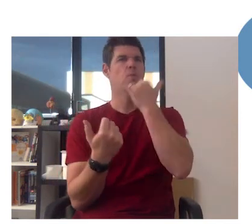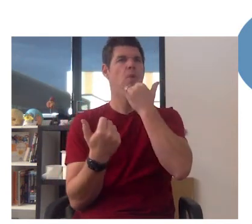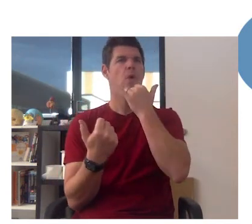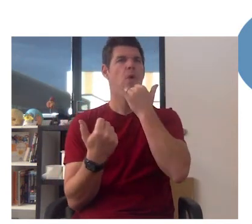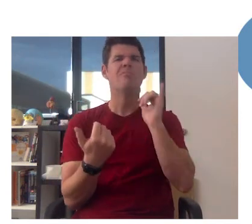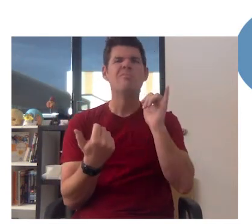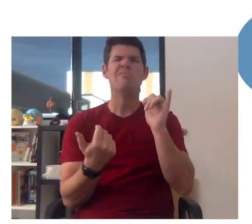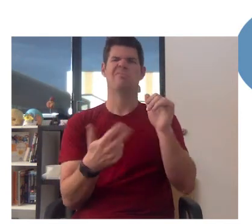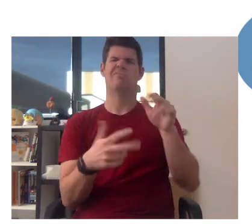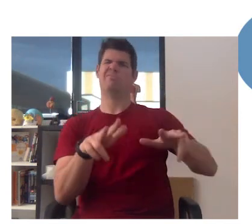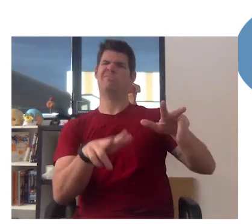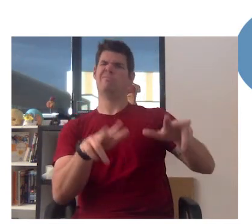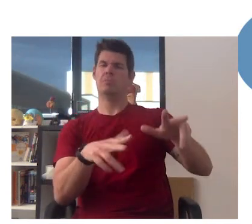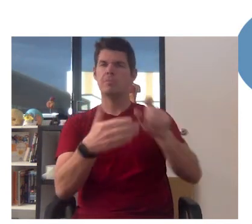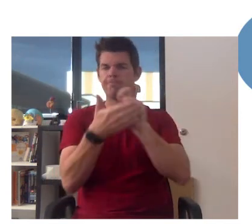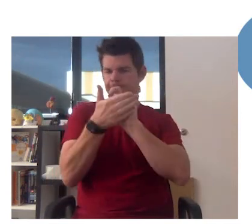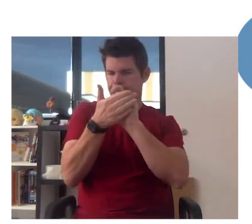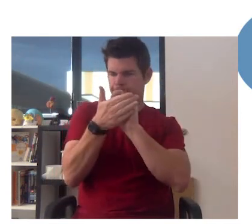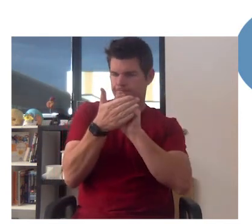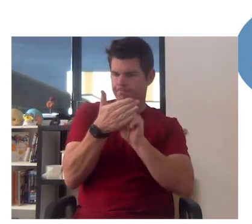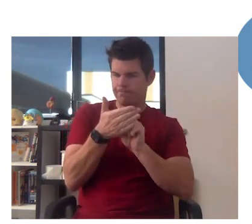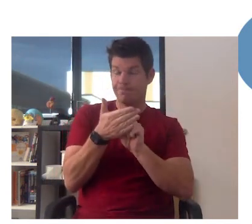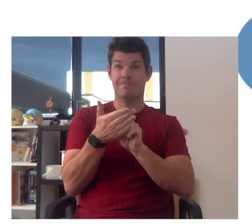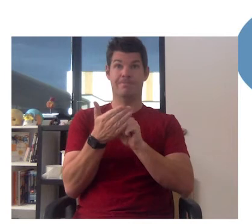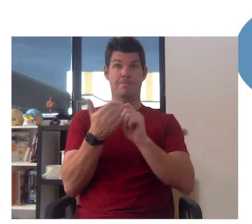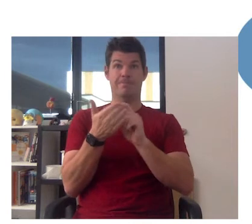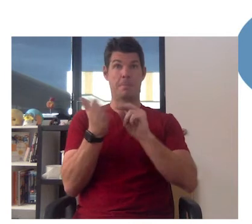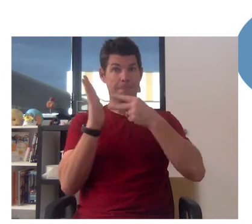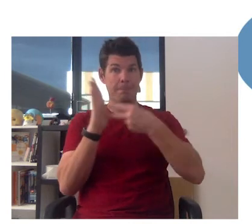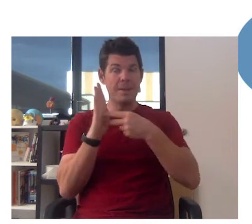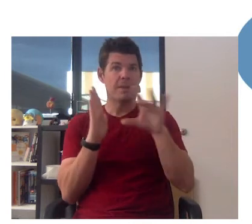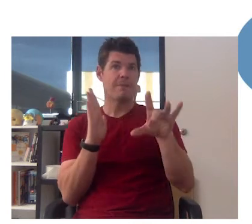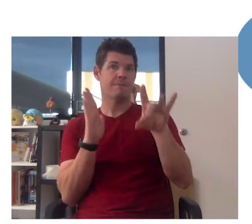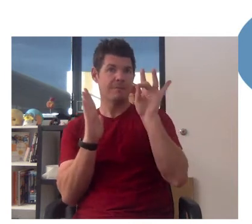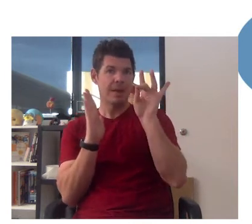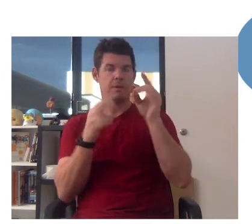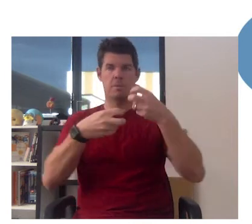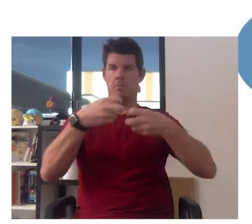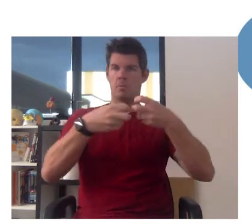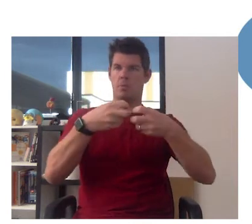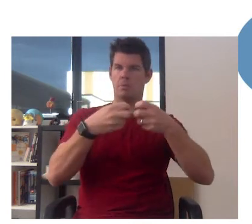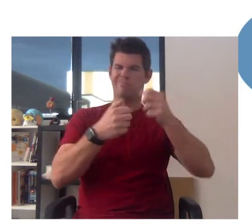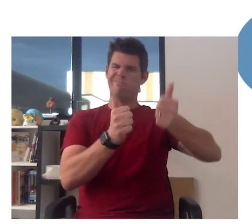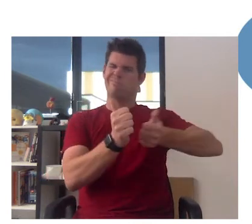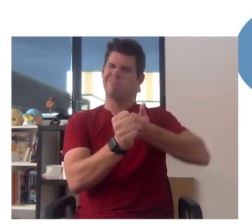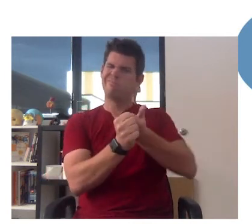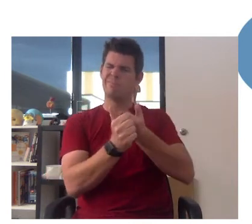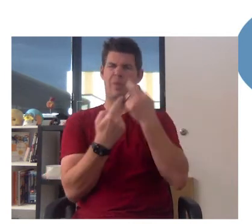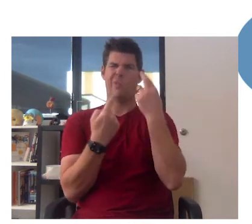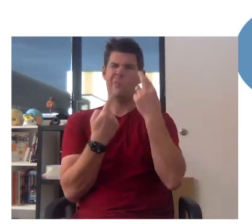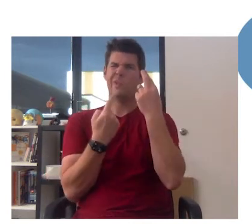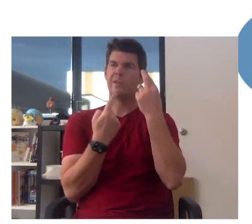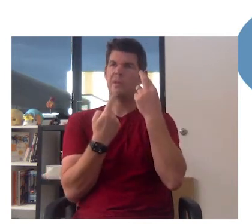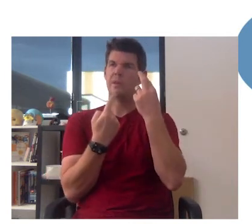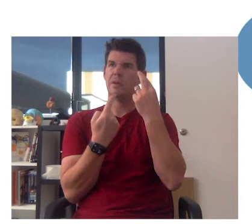So I know that I found an issue, there is some problem behind that issue, and I can use this